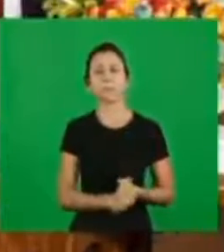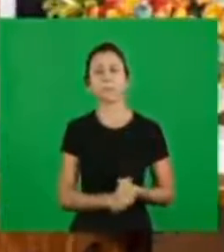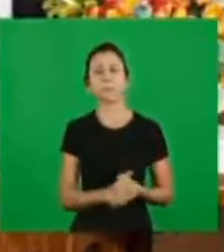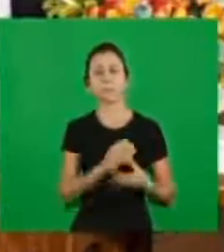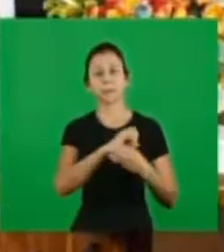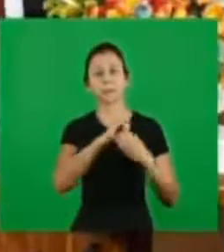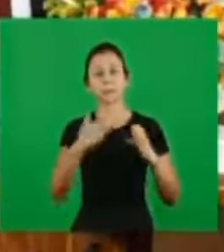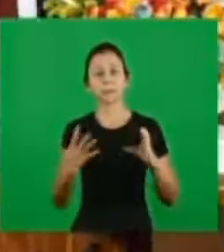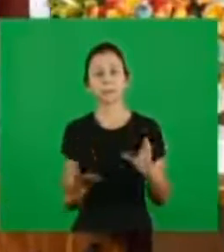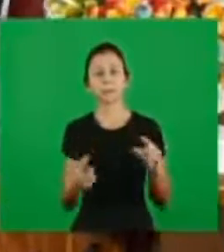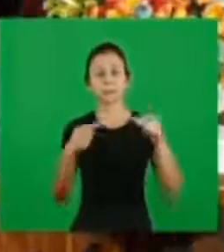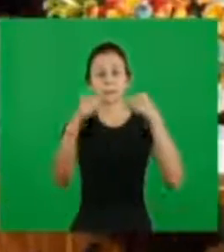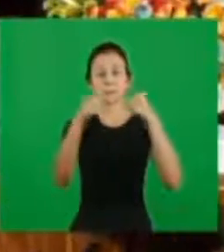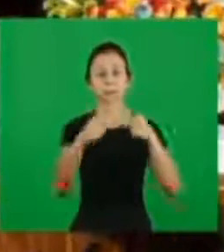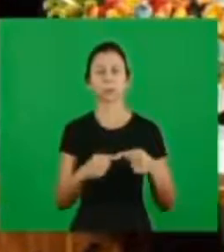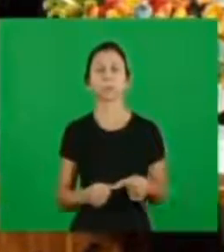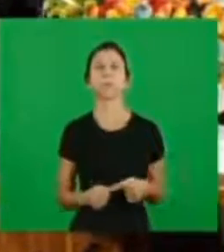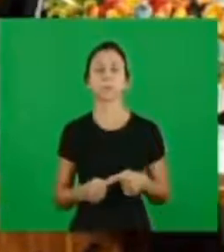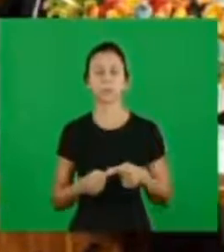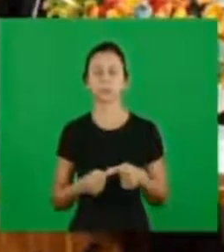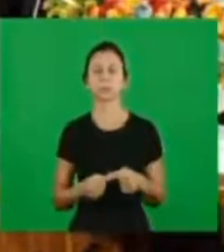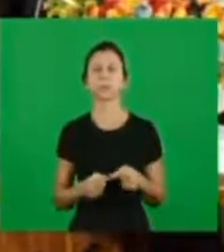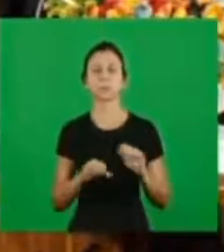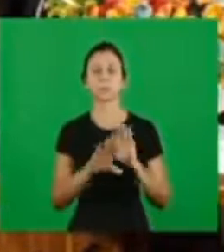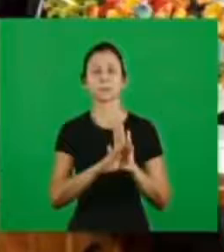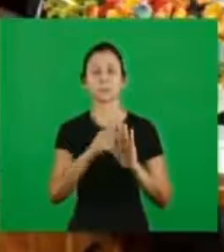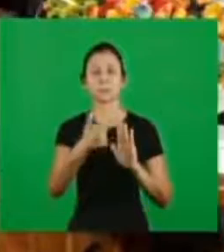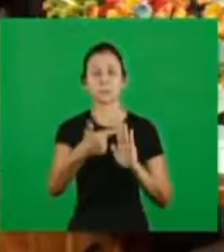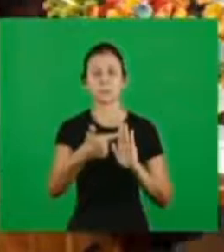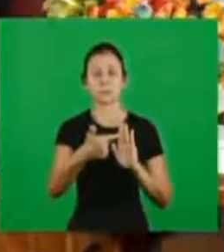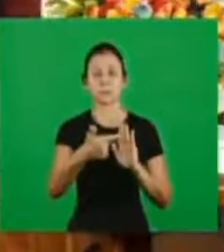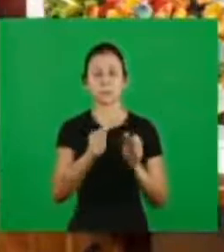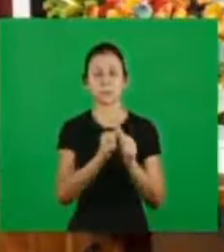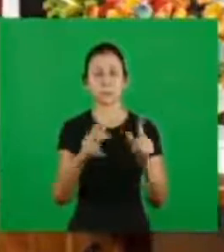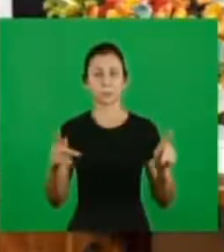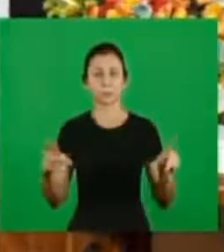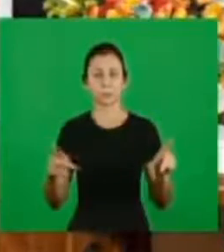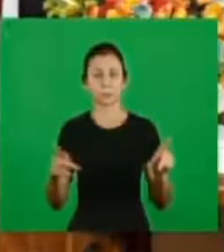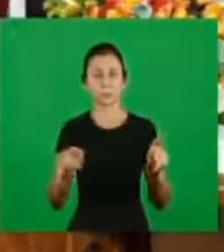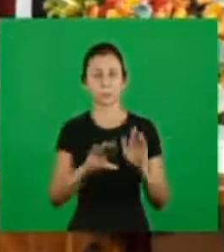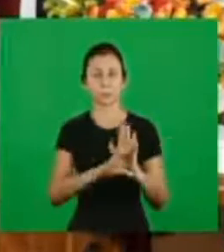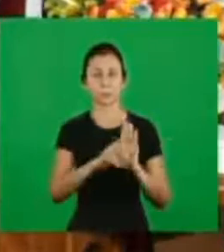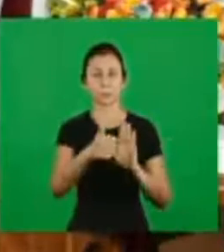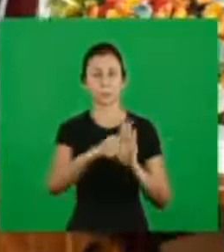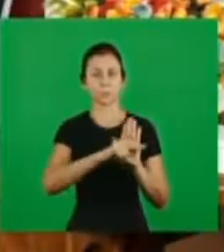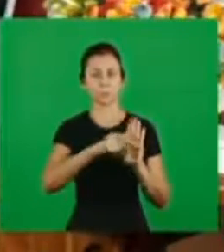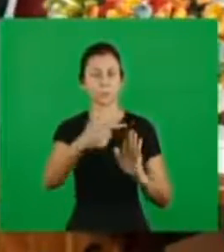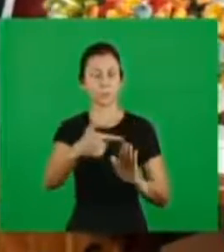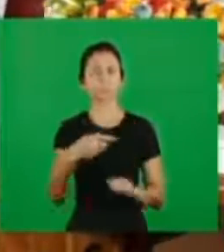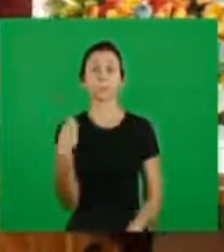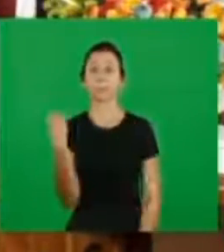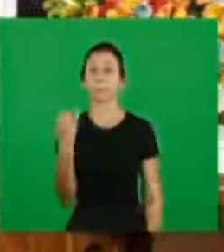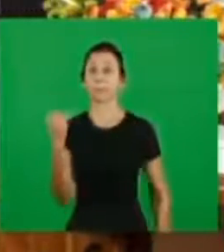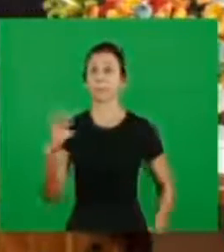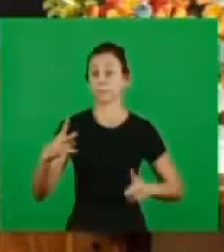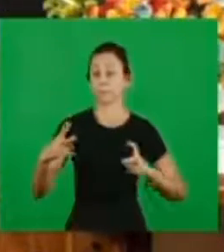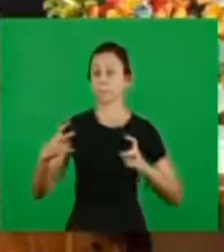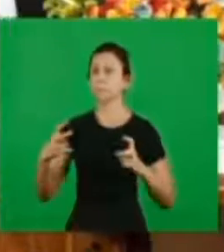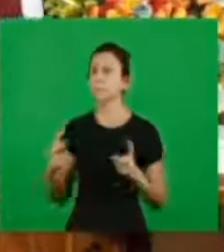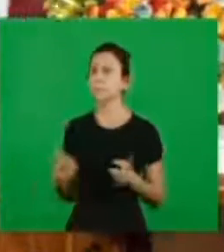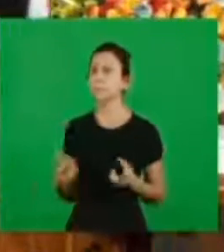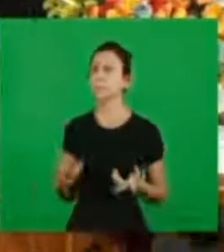related to chapter 2 of the book of Revelation, the first letter. My brethren,